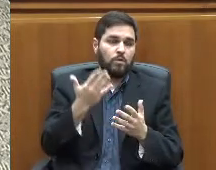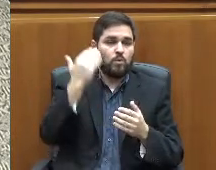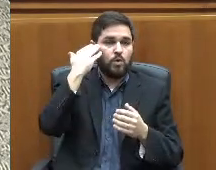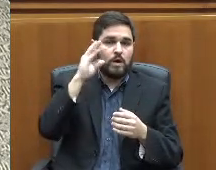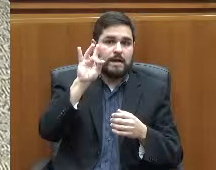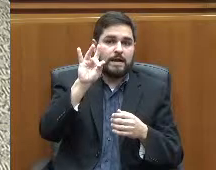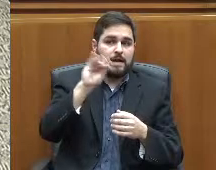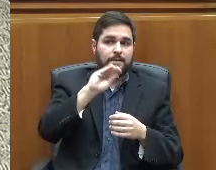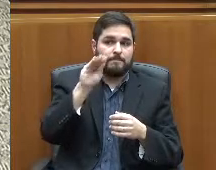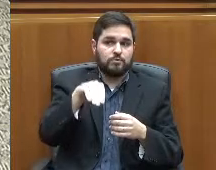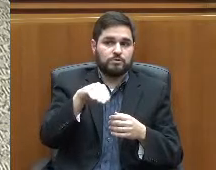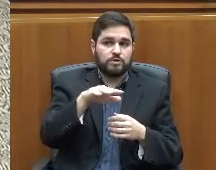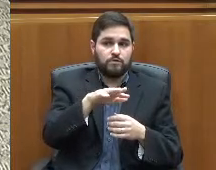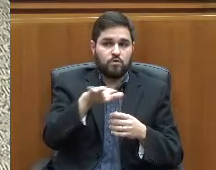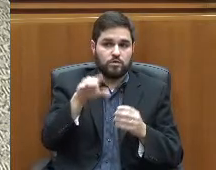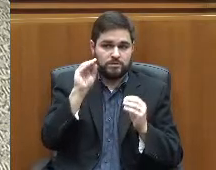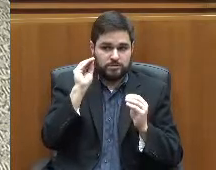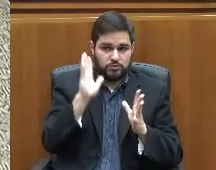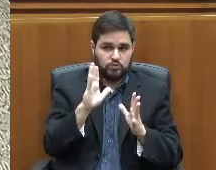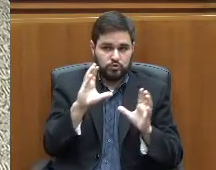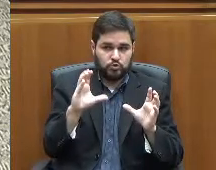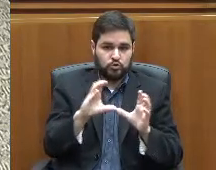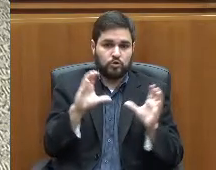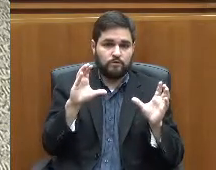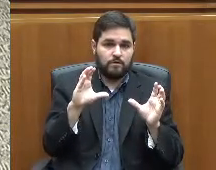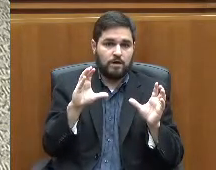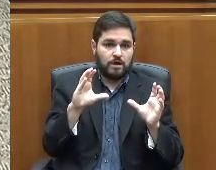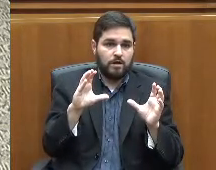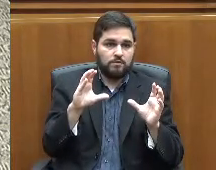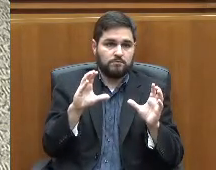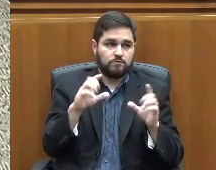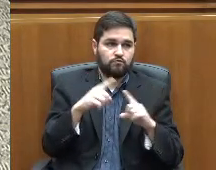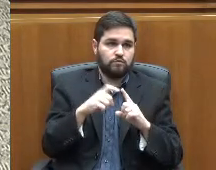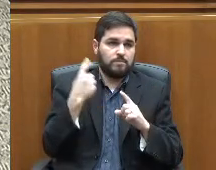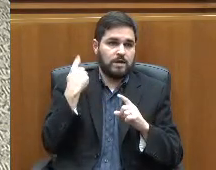that 18% of those teachers are certified as of last year.